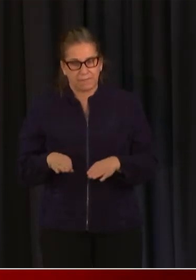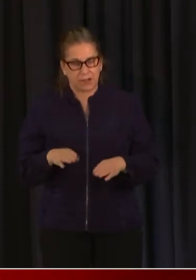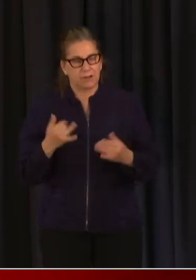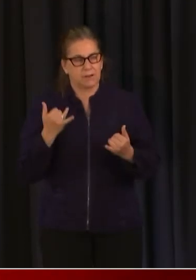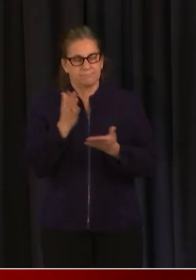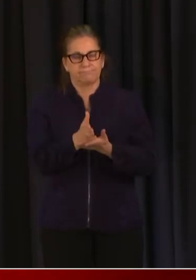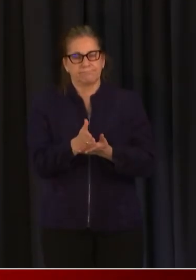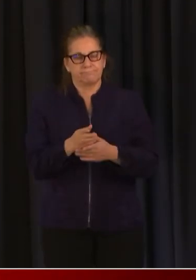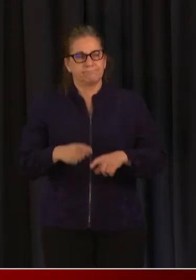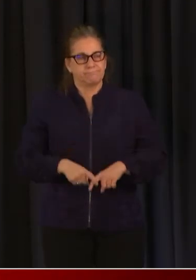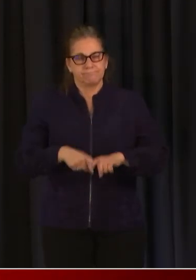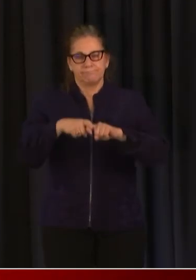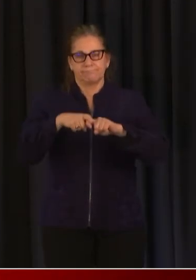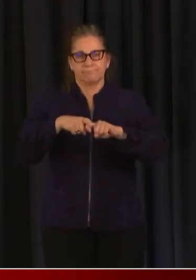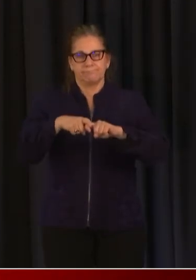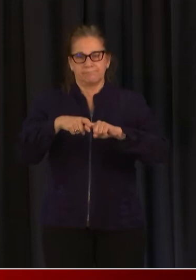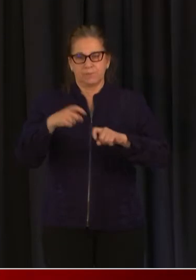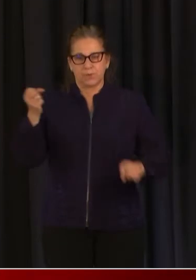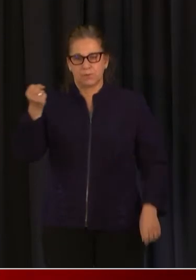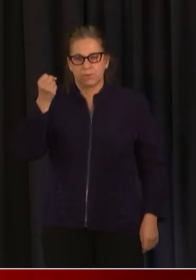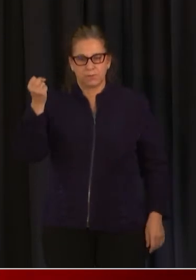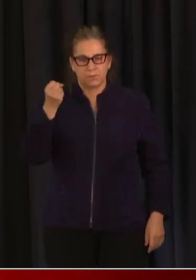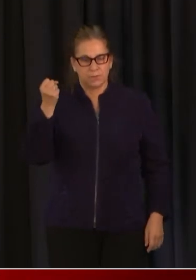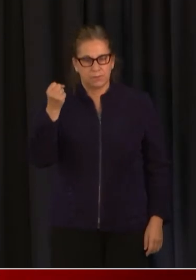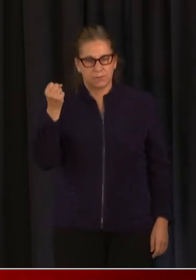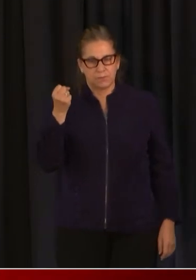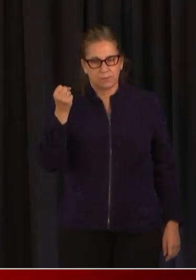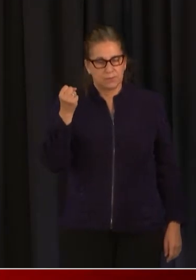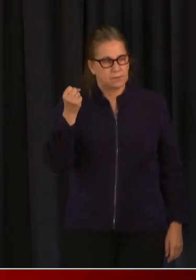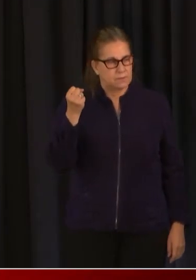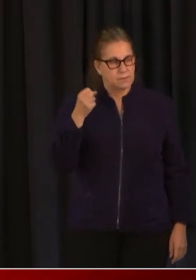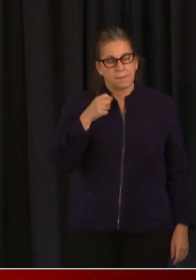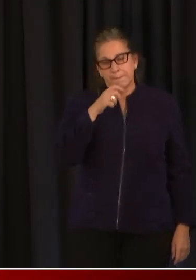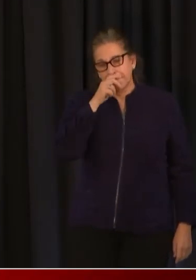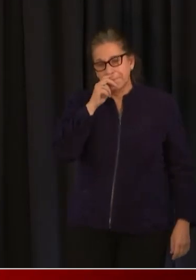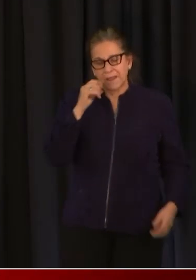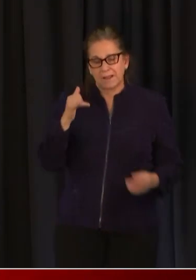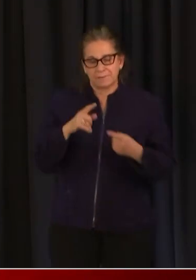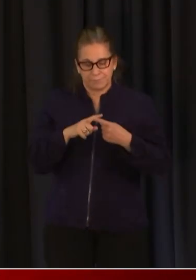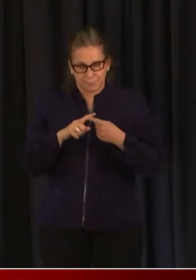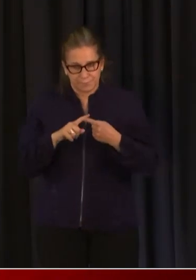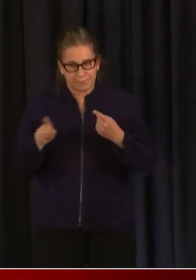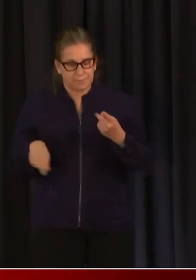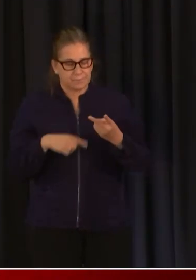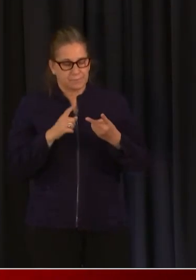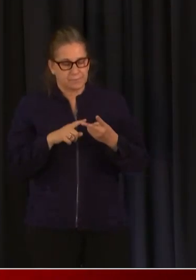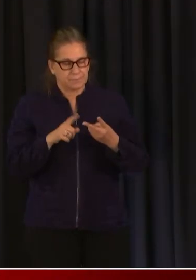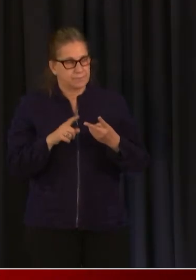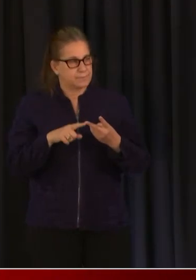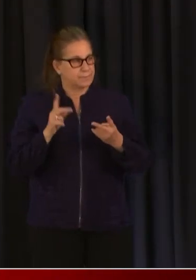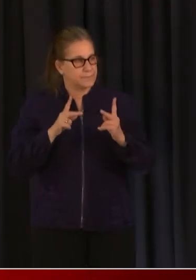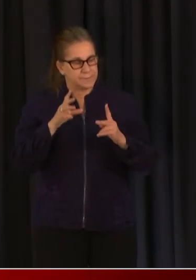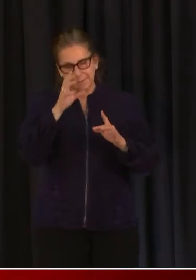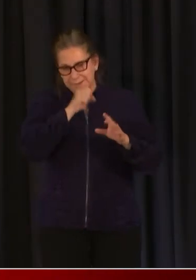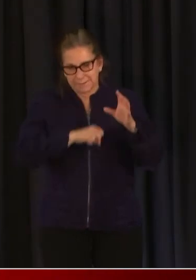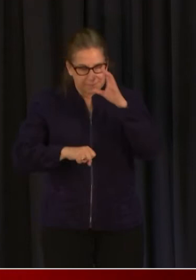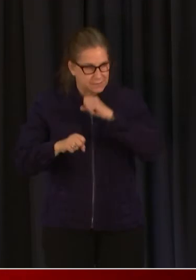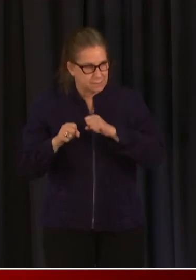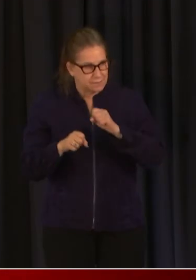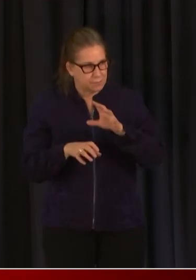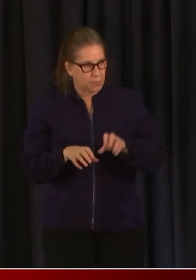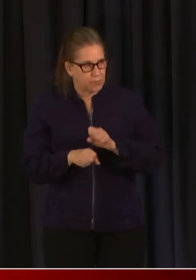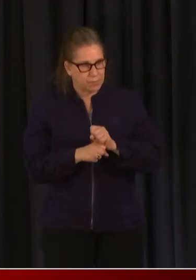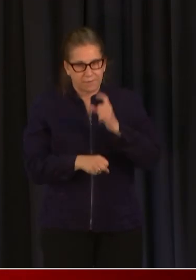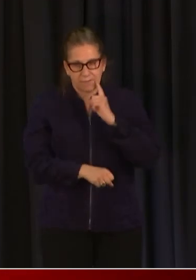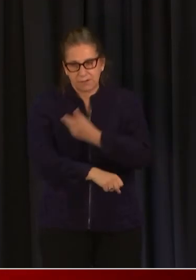have, you've seen no-shows for appointments, or I'm wondering how it's impacting appointments and